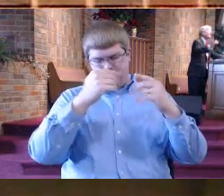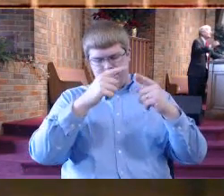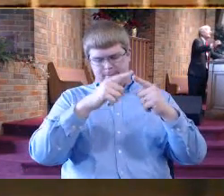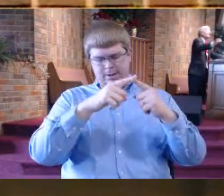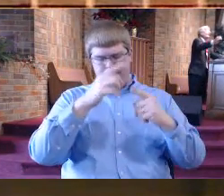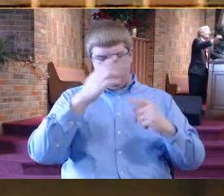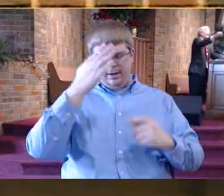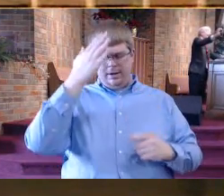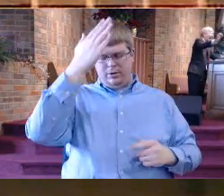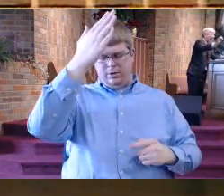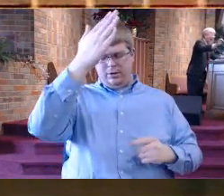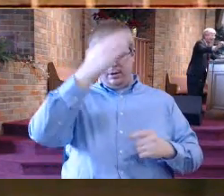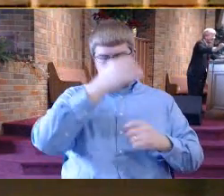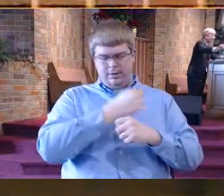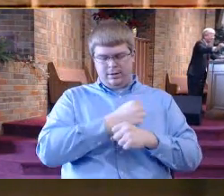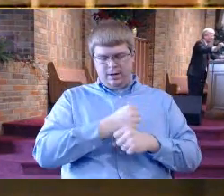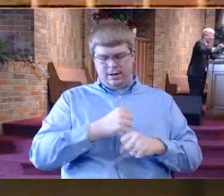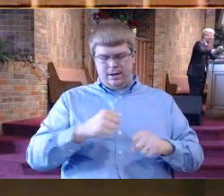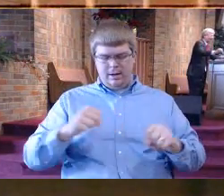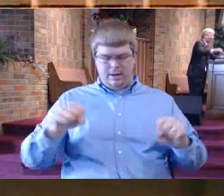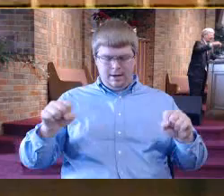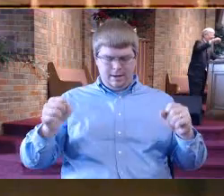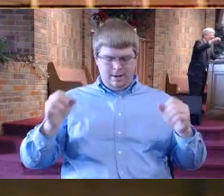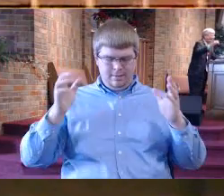Draw me, my